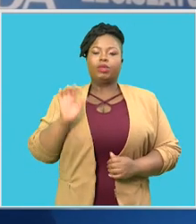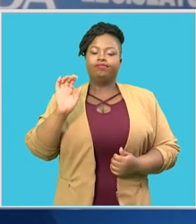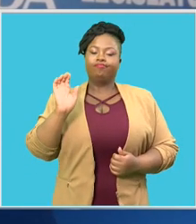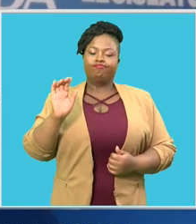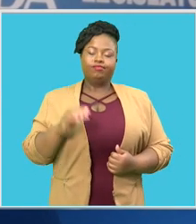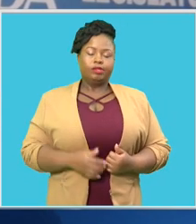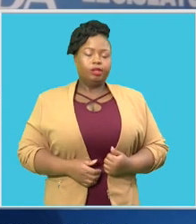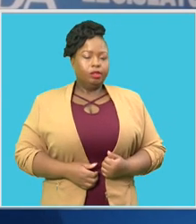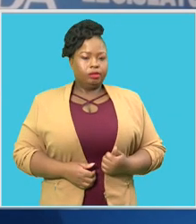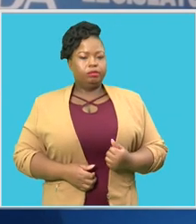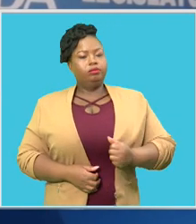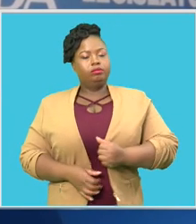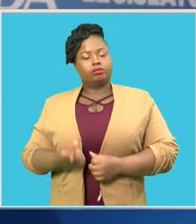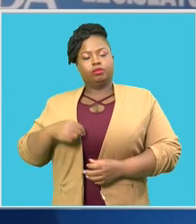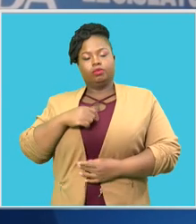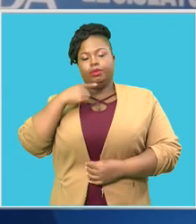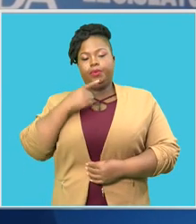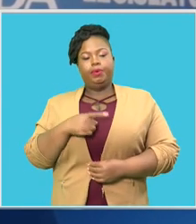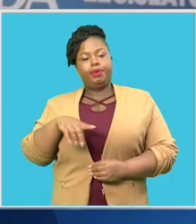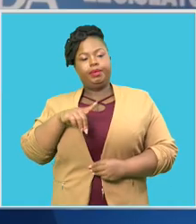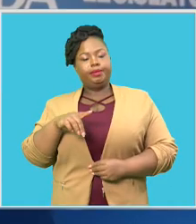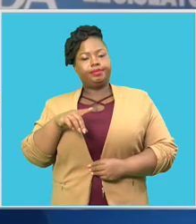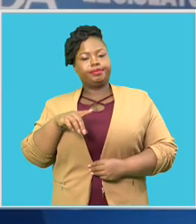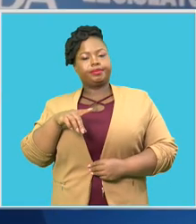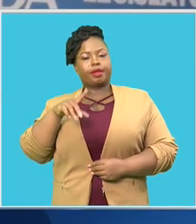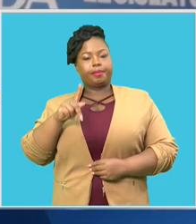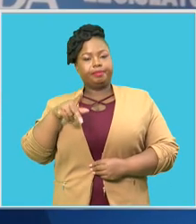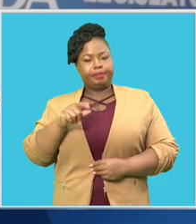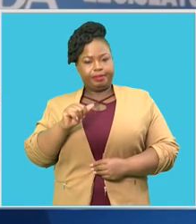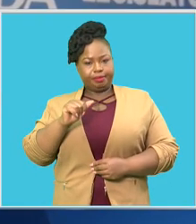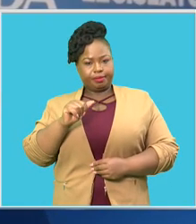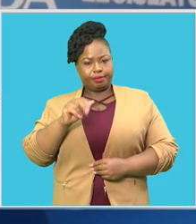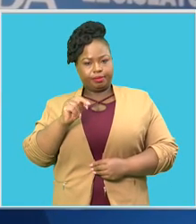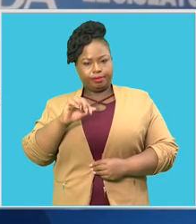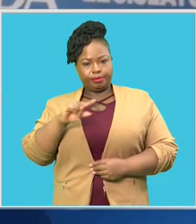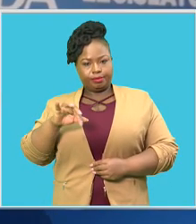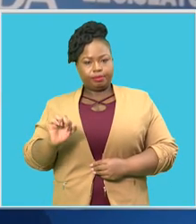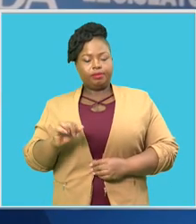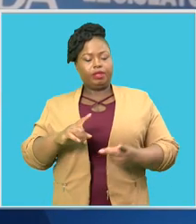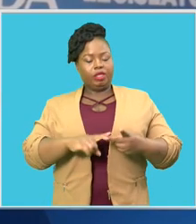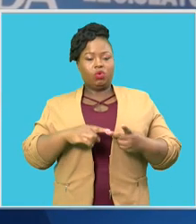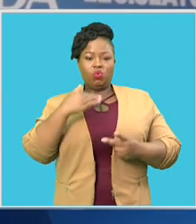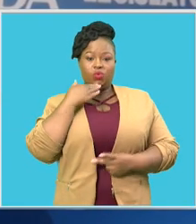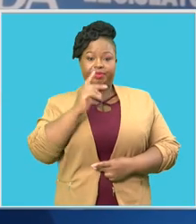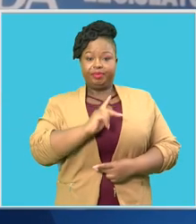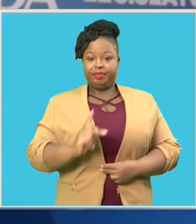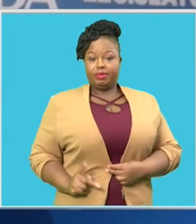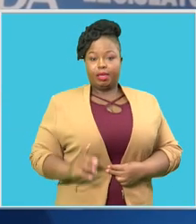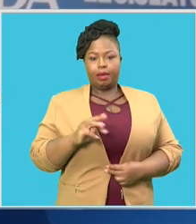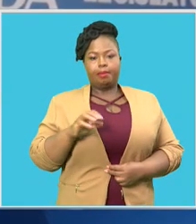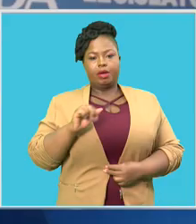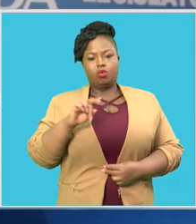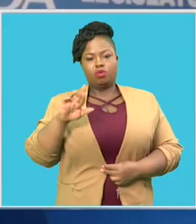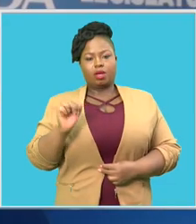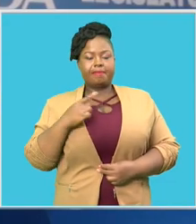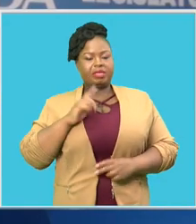forward, for Ndate Panyaza Lesufi and before him, Premier David Makura, to release forensic